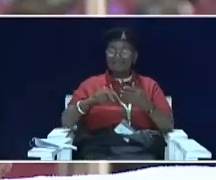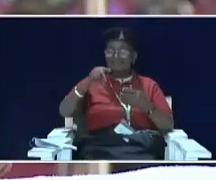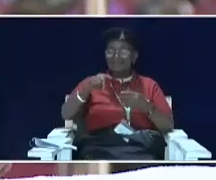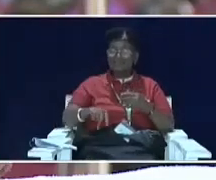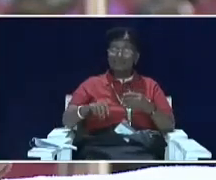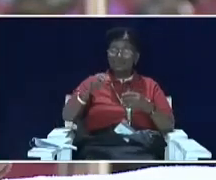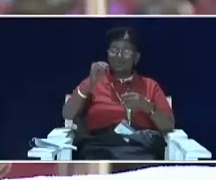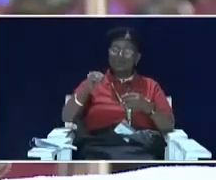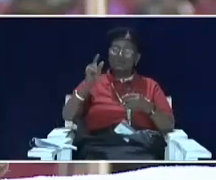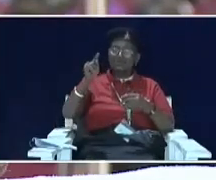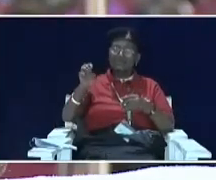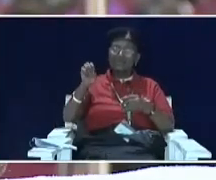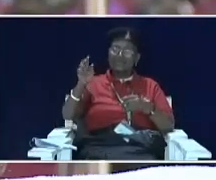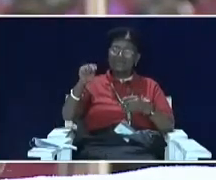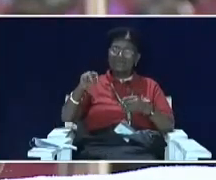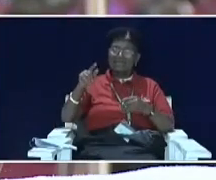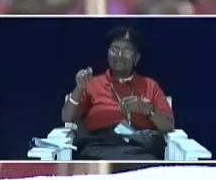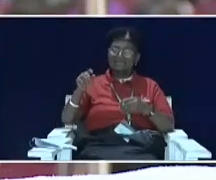Everybody.